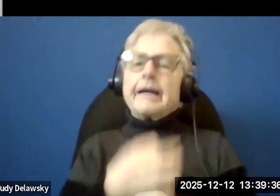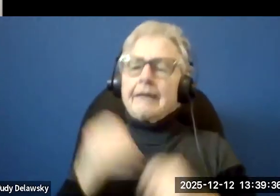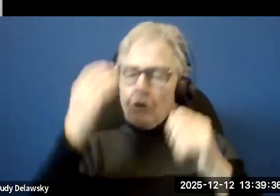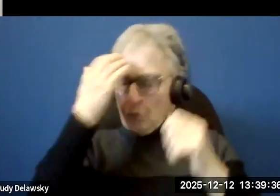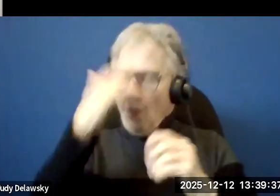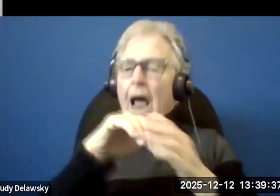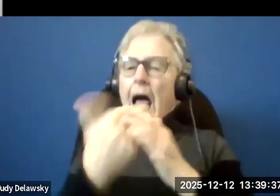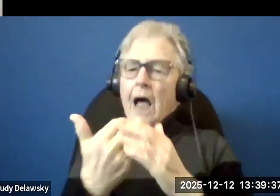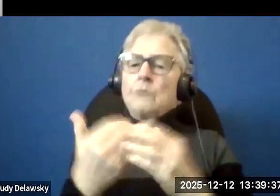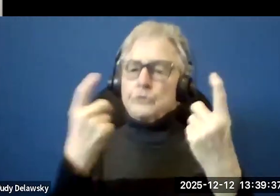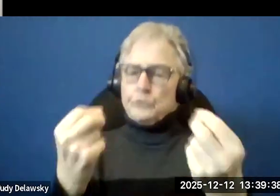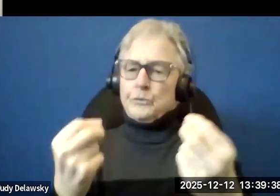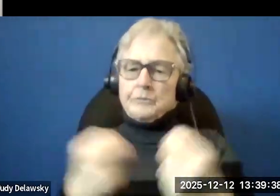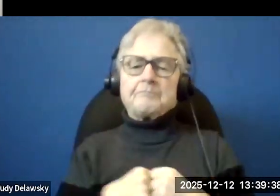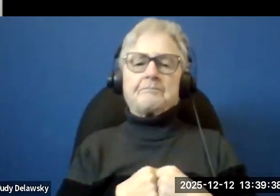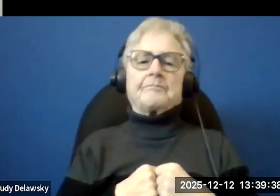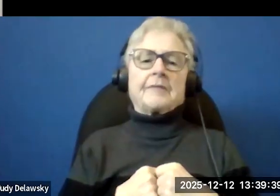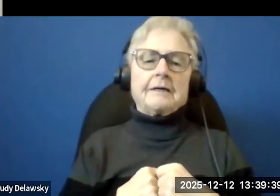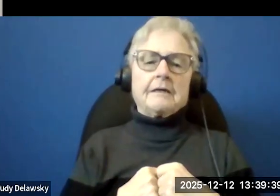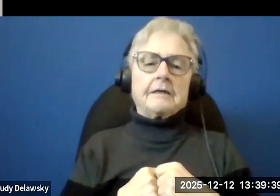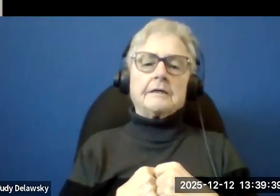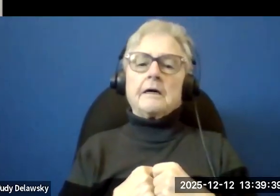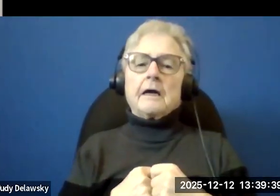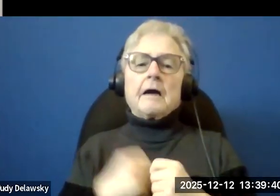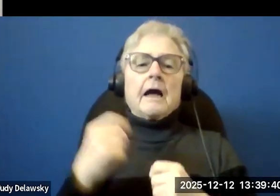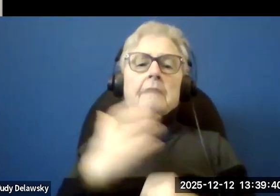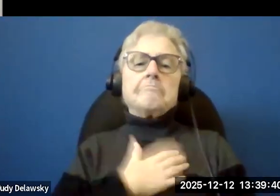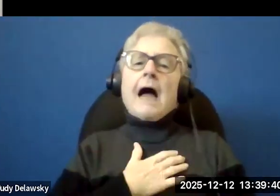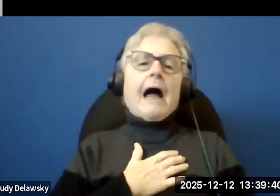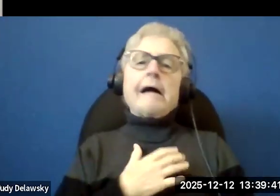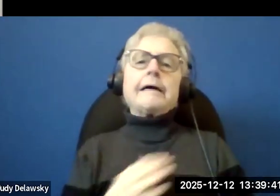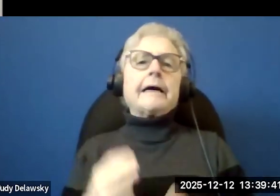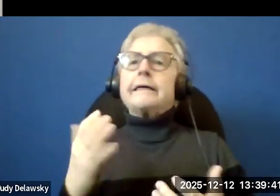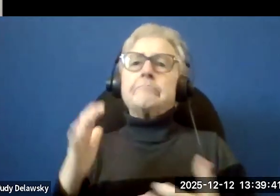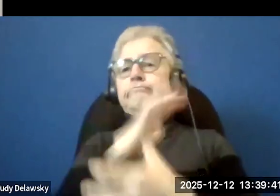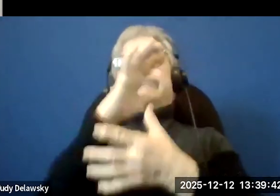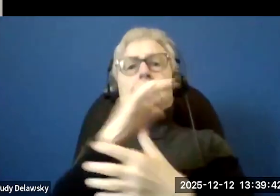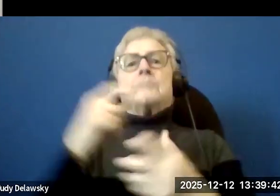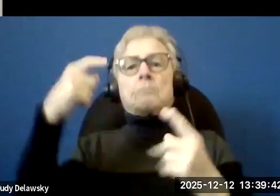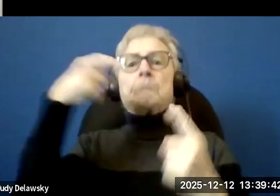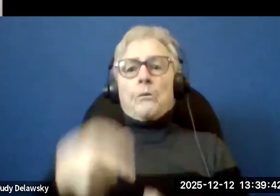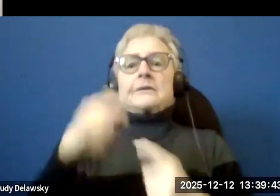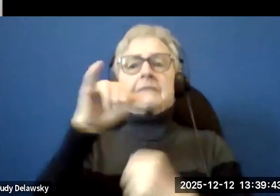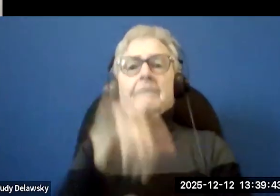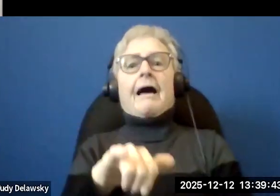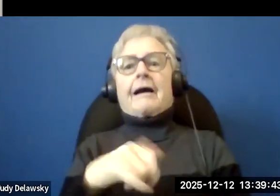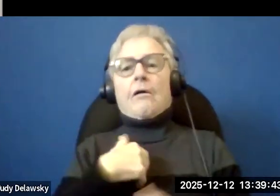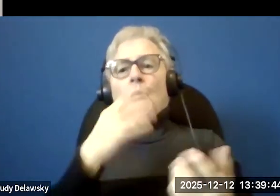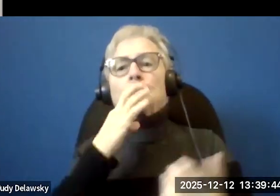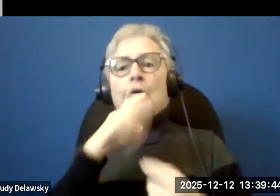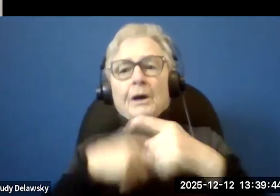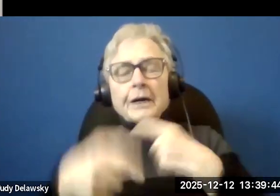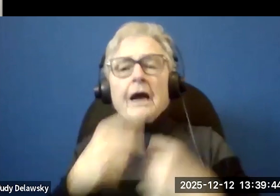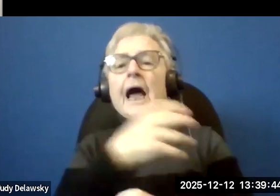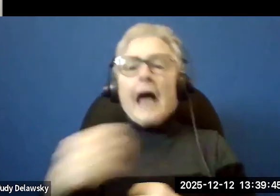I think those are kind of my main points that I wanted to touch on. But again, just really like trying to